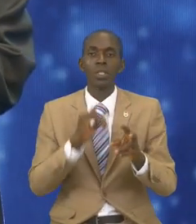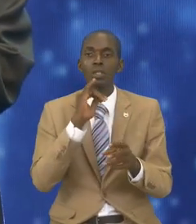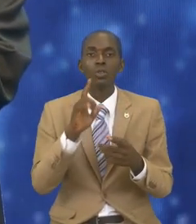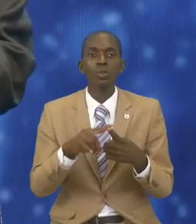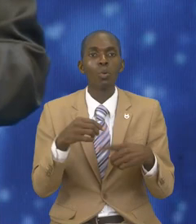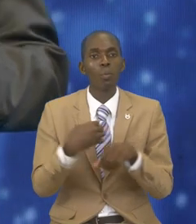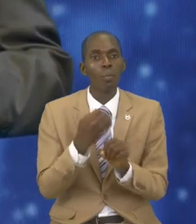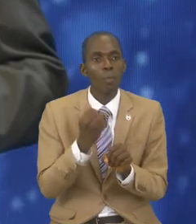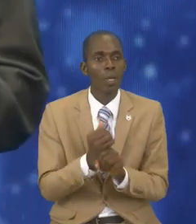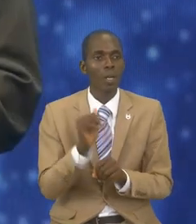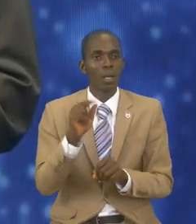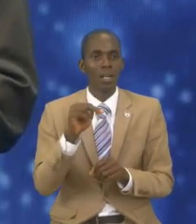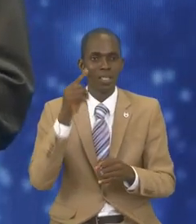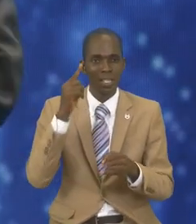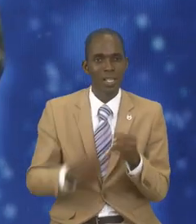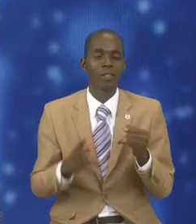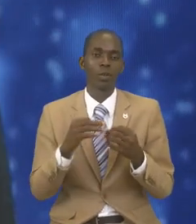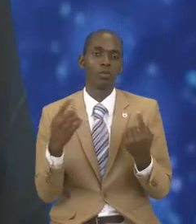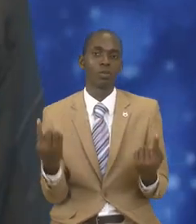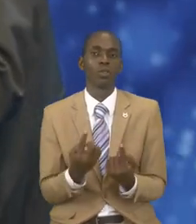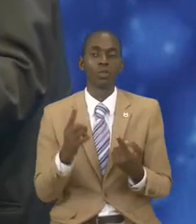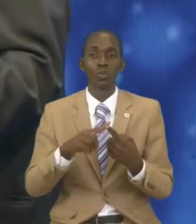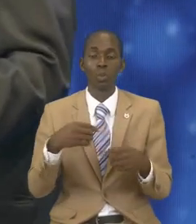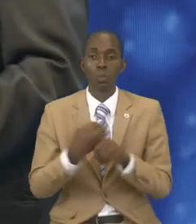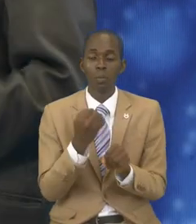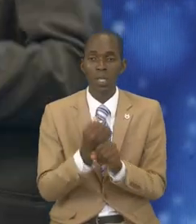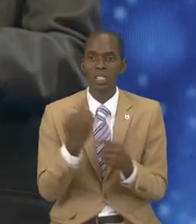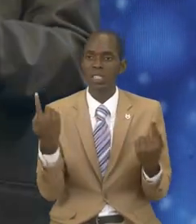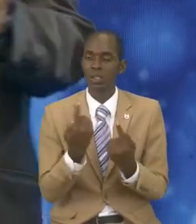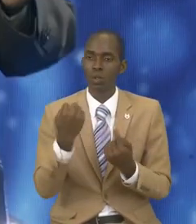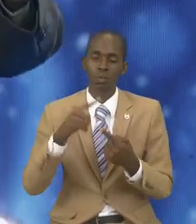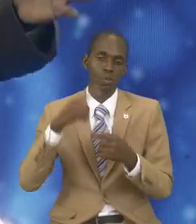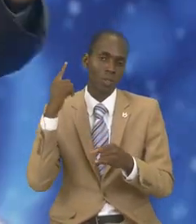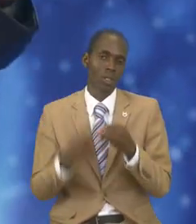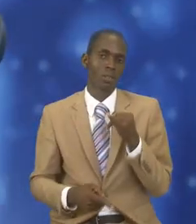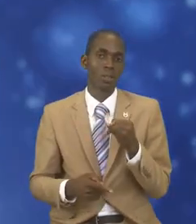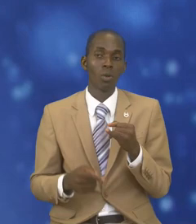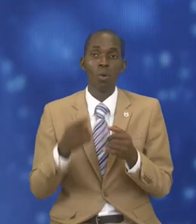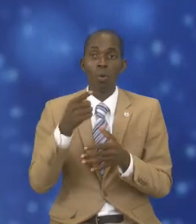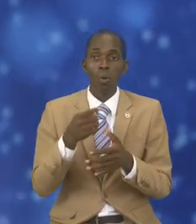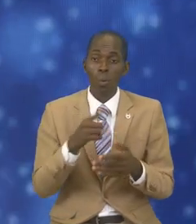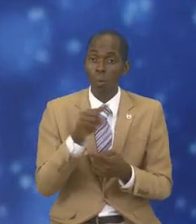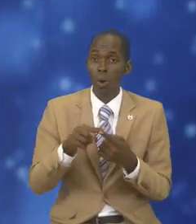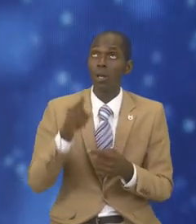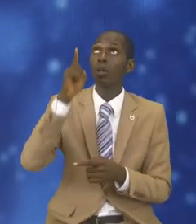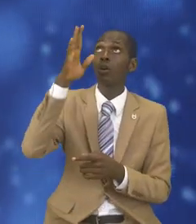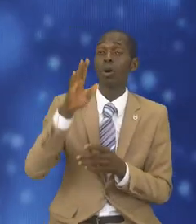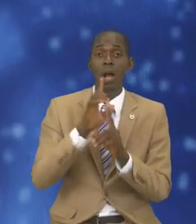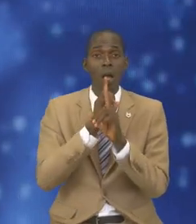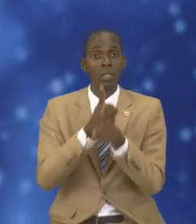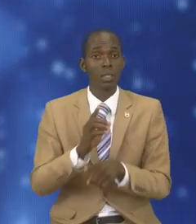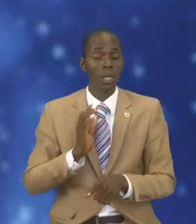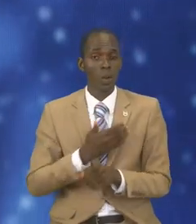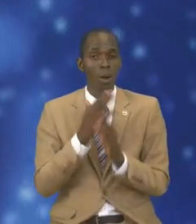an end of sin. To make an end of sinning. When God answers a prayer, it is